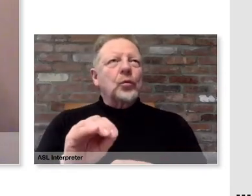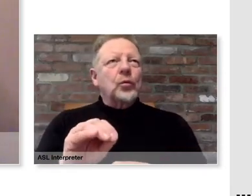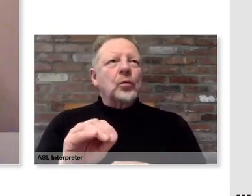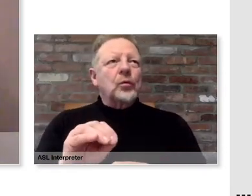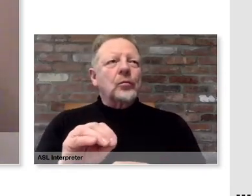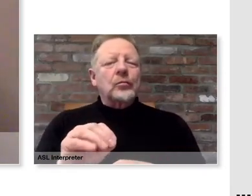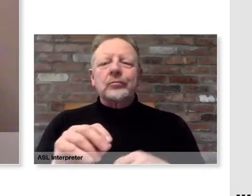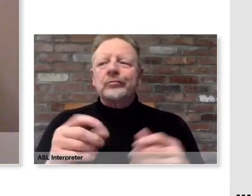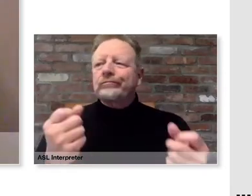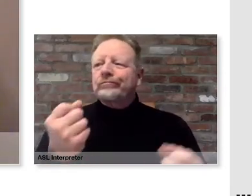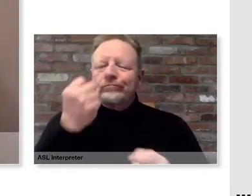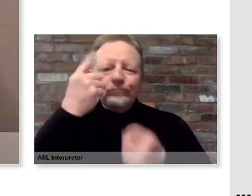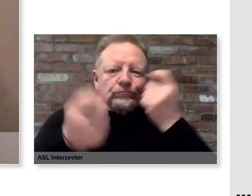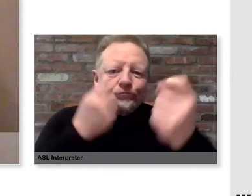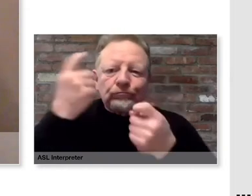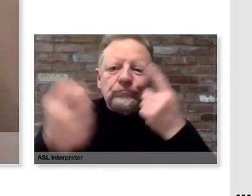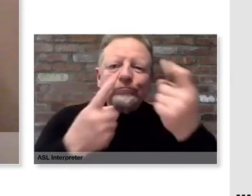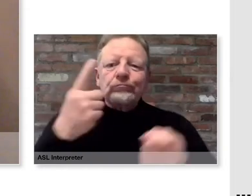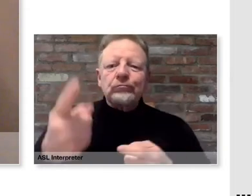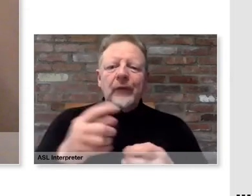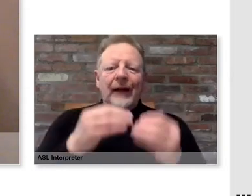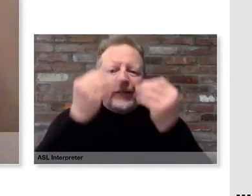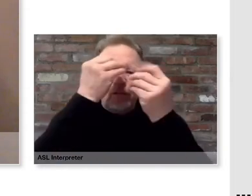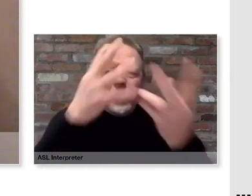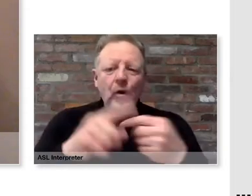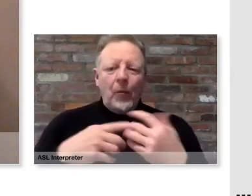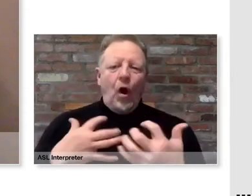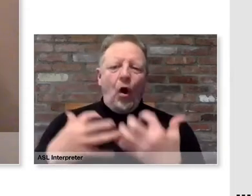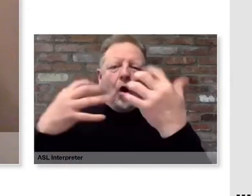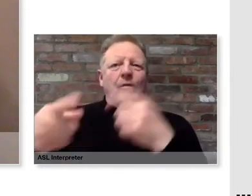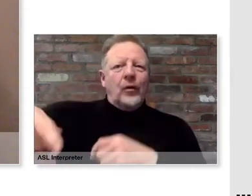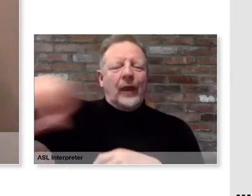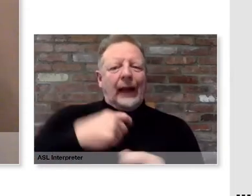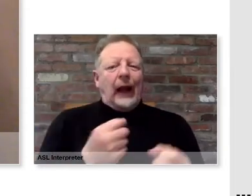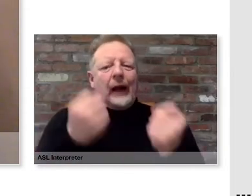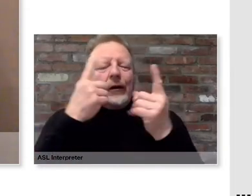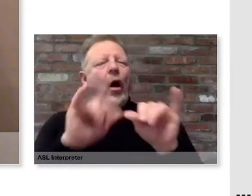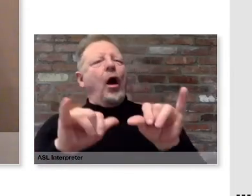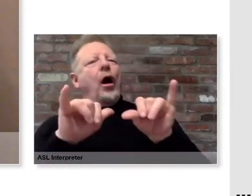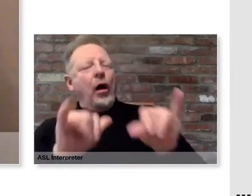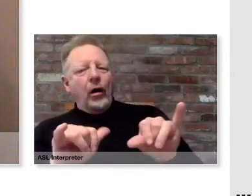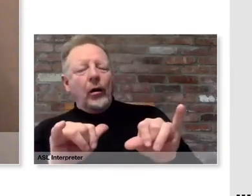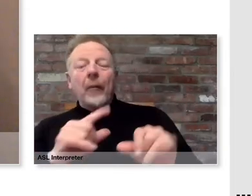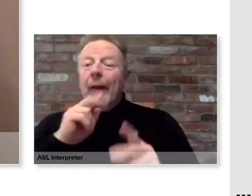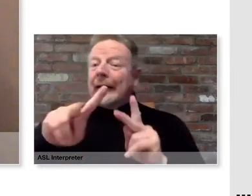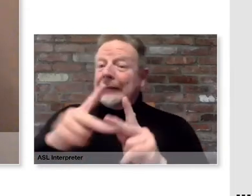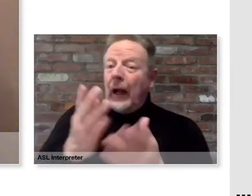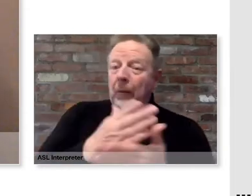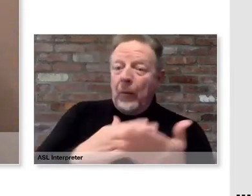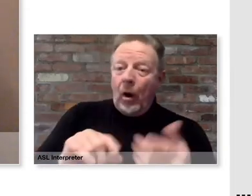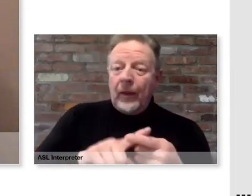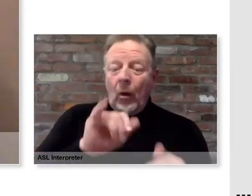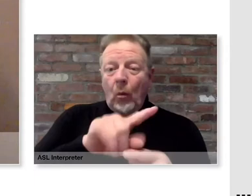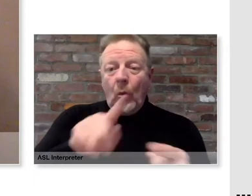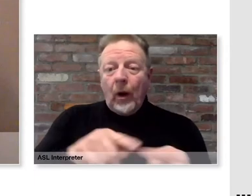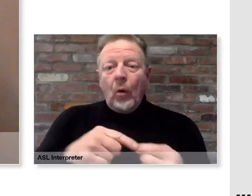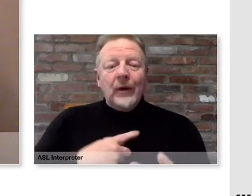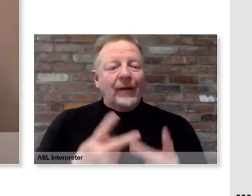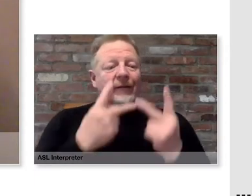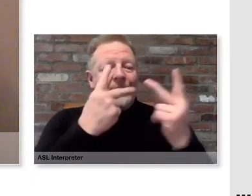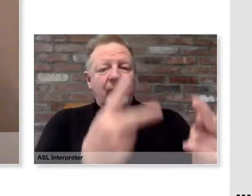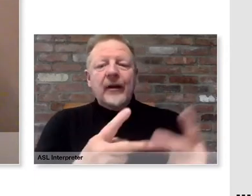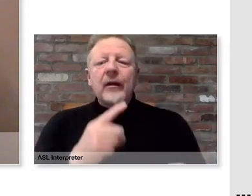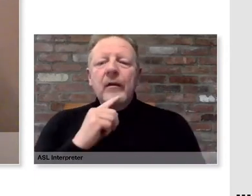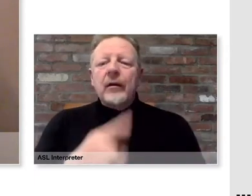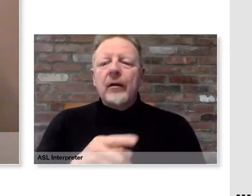legible or understandable information to my audience. Okay, cool. But then there was a second part is where when I was visiting, because that's the beauty of